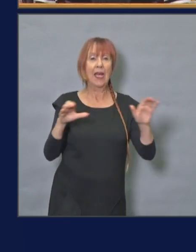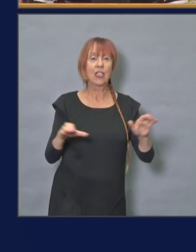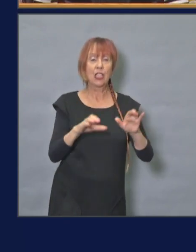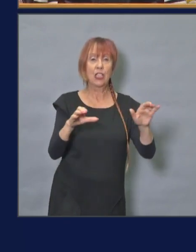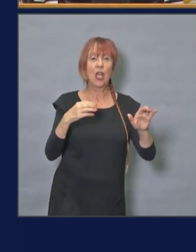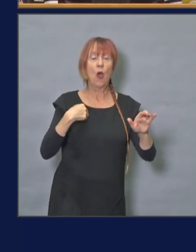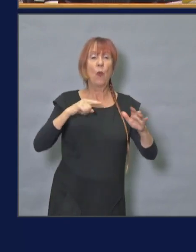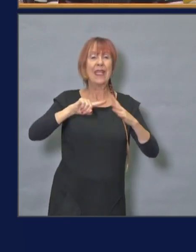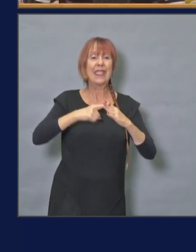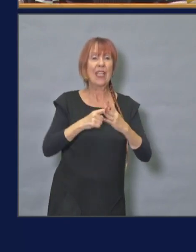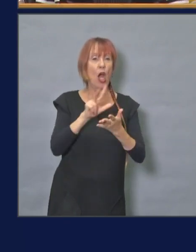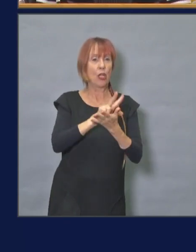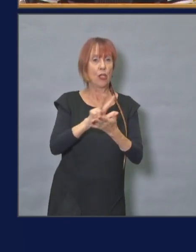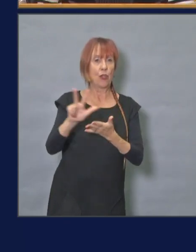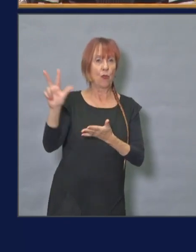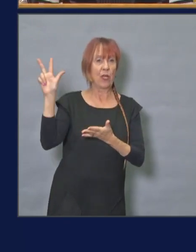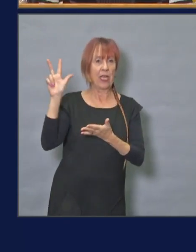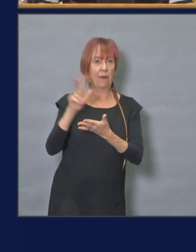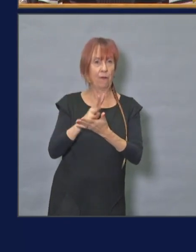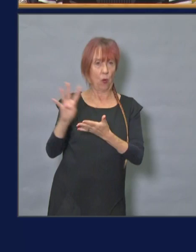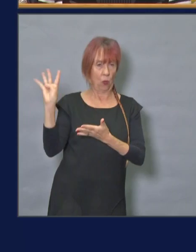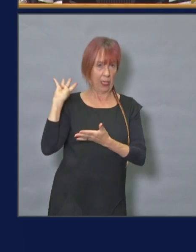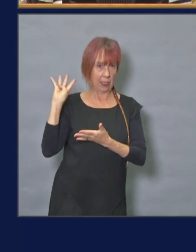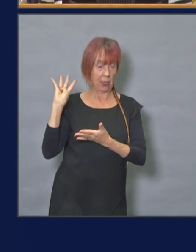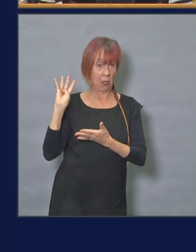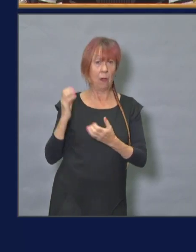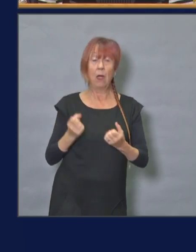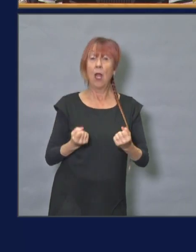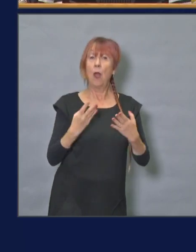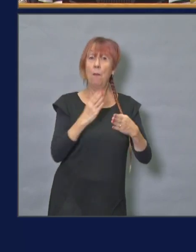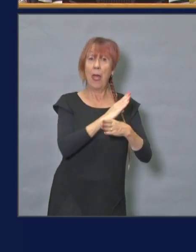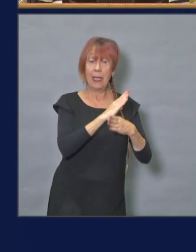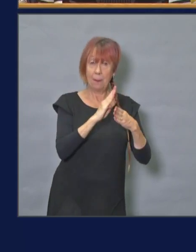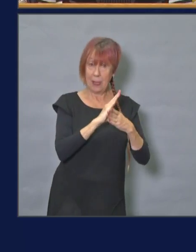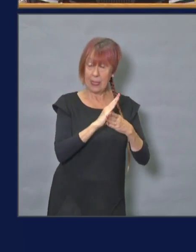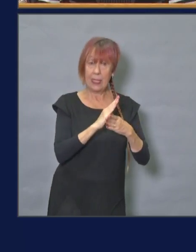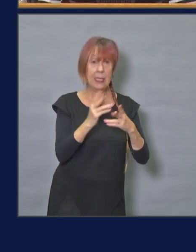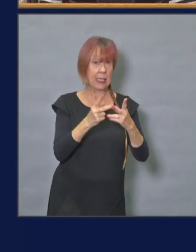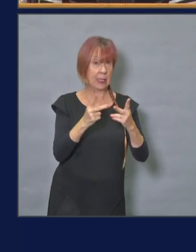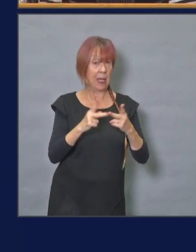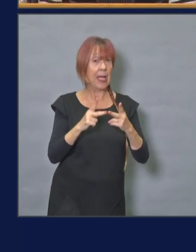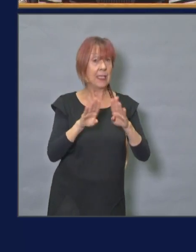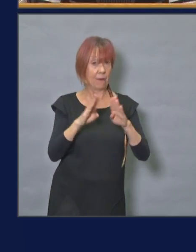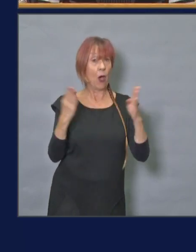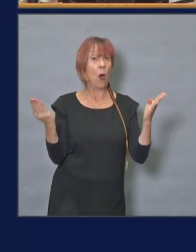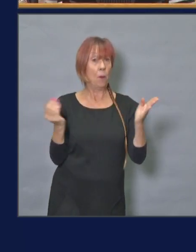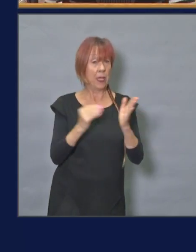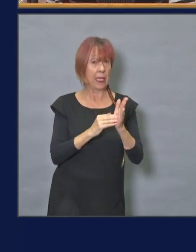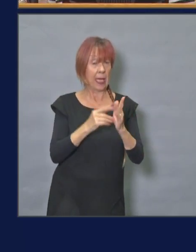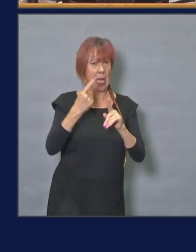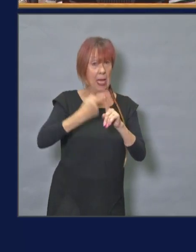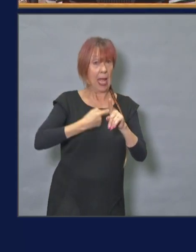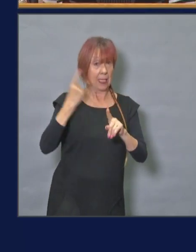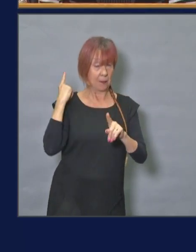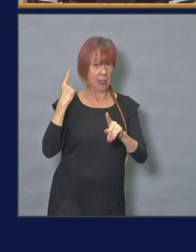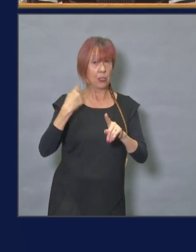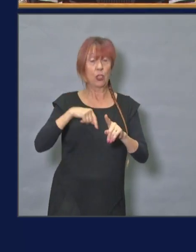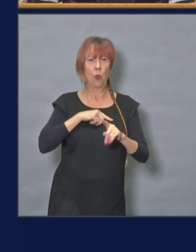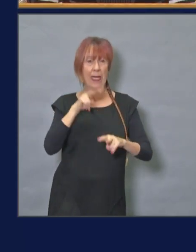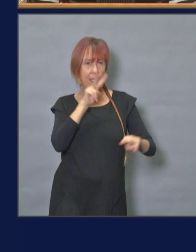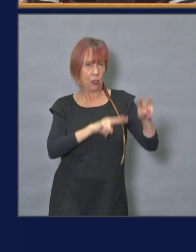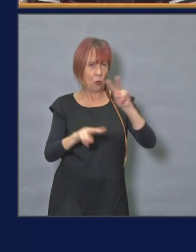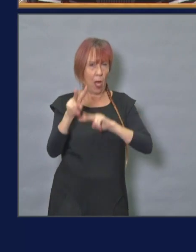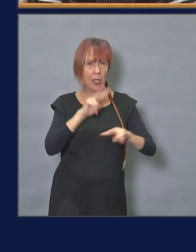about 3 to 4 weeks ago. Many businesses and spaces have reopened in the last month, so we'll be watching all of